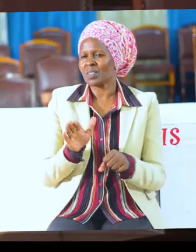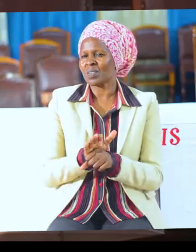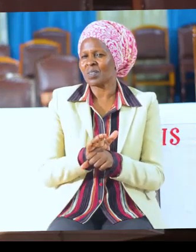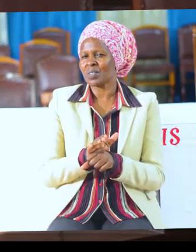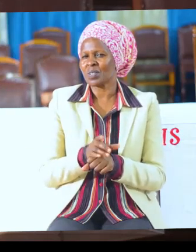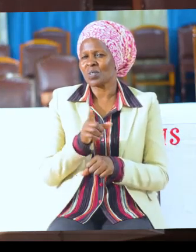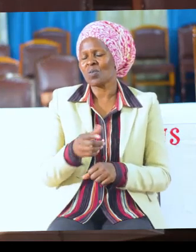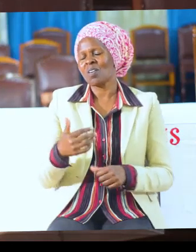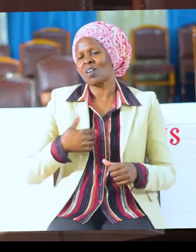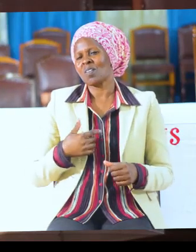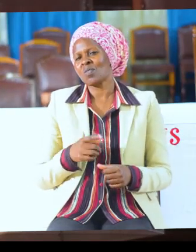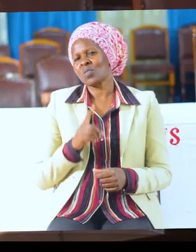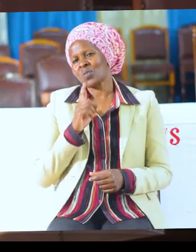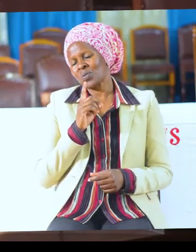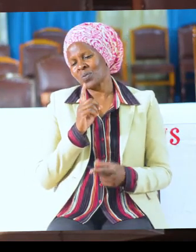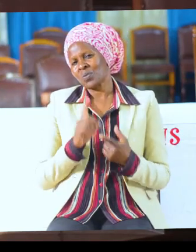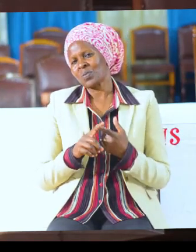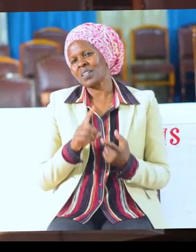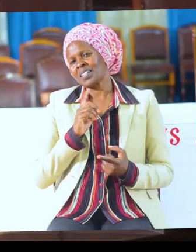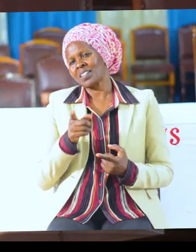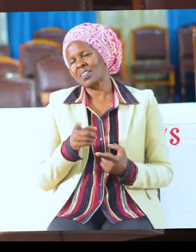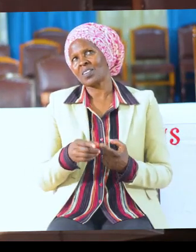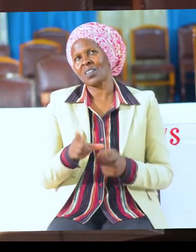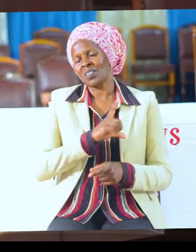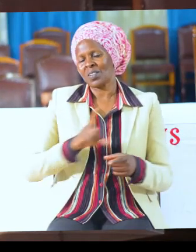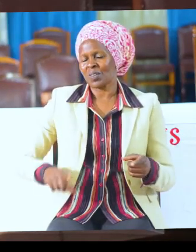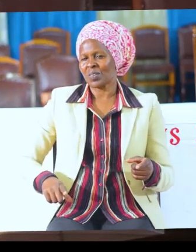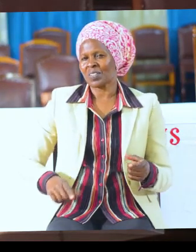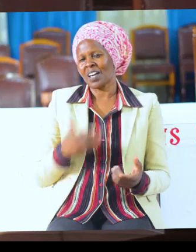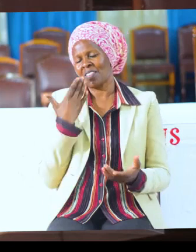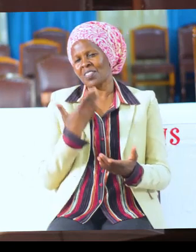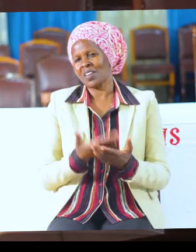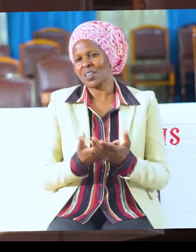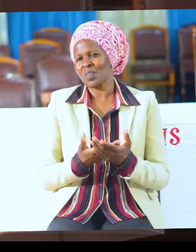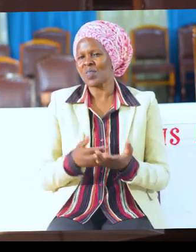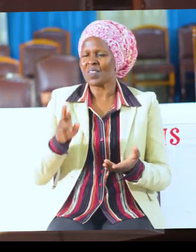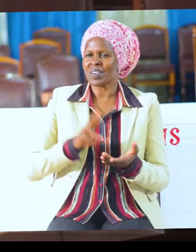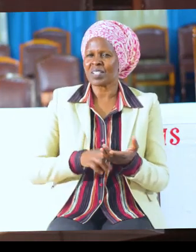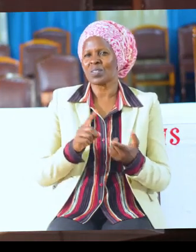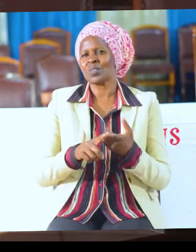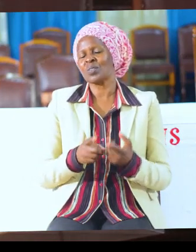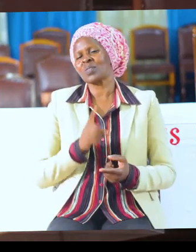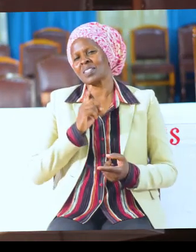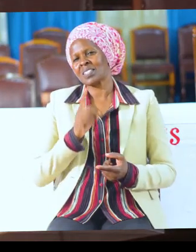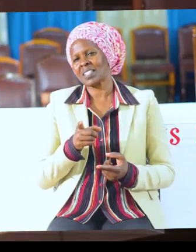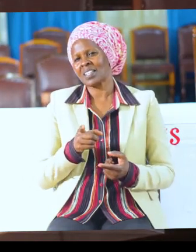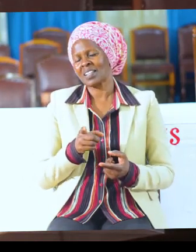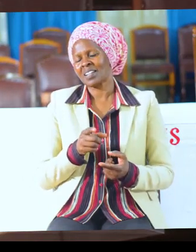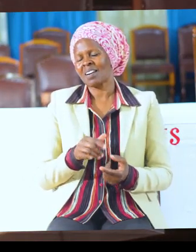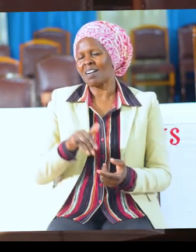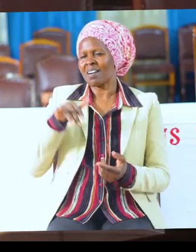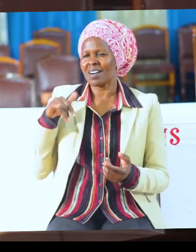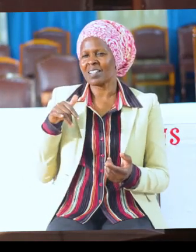be able to tell the Lord, you know, thank him. We have a reason, actually, so to say, to ask the